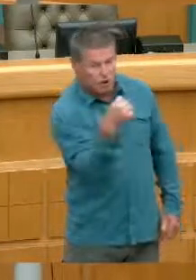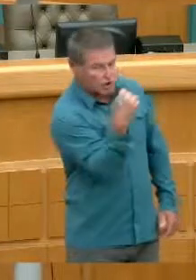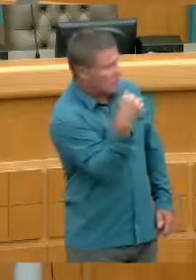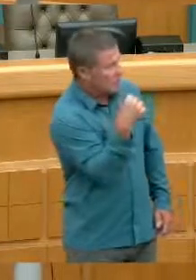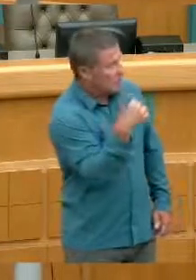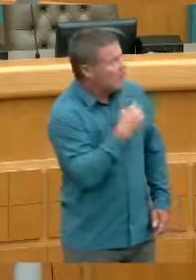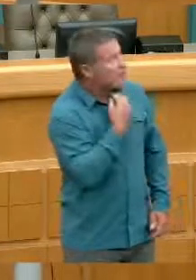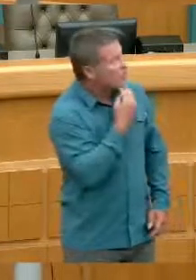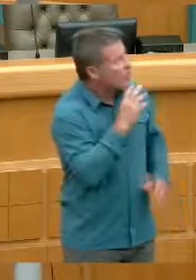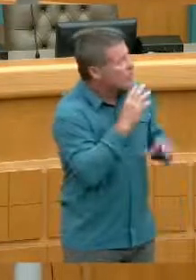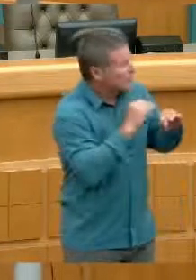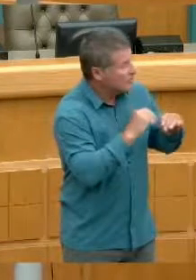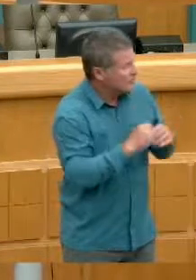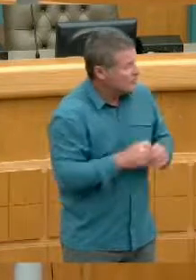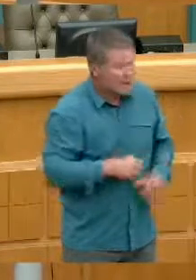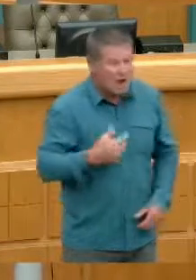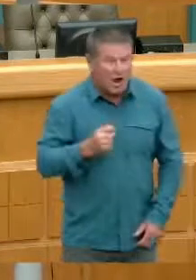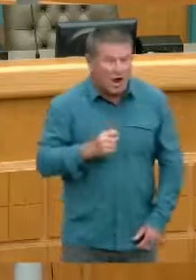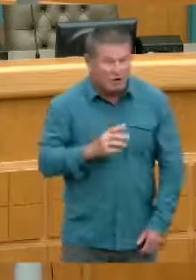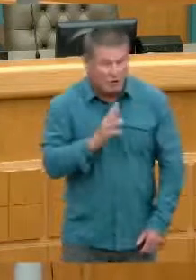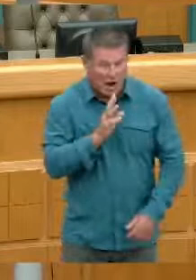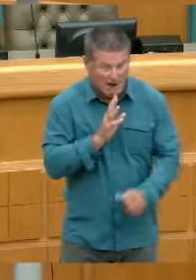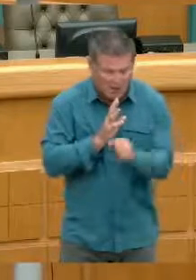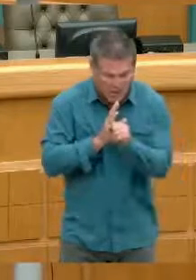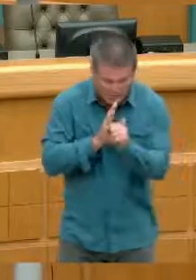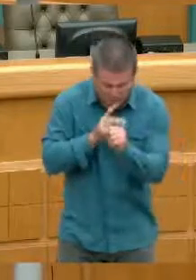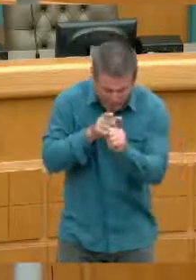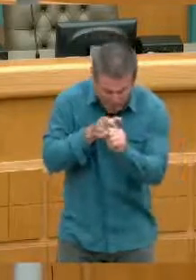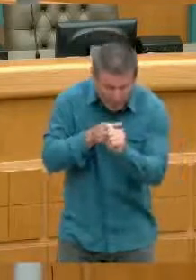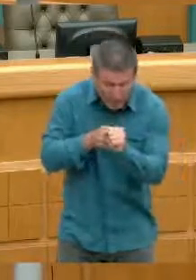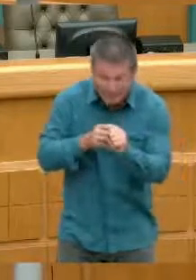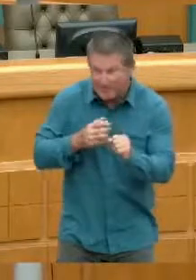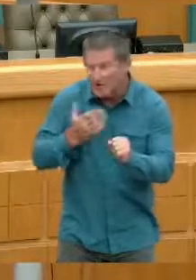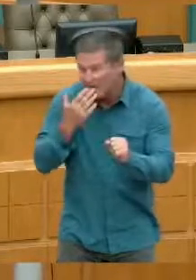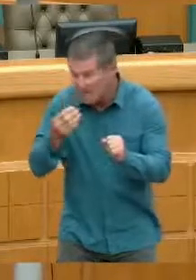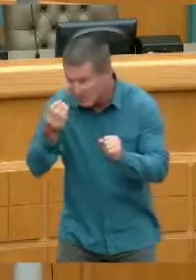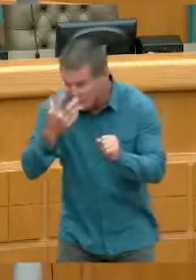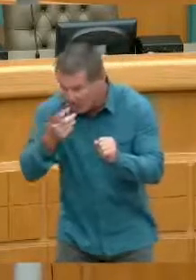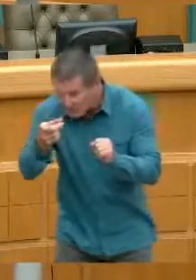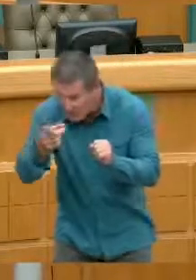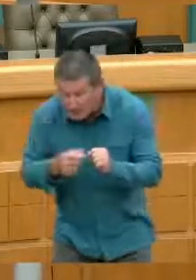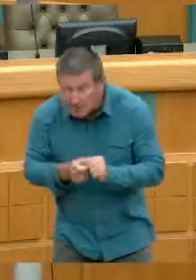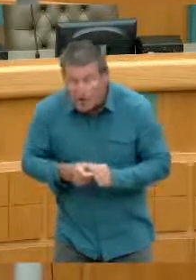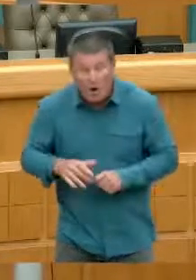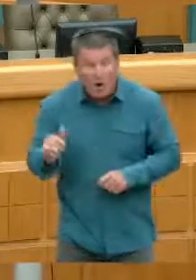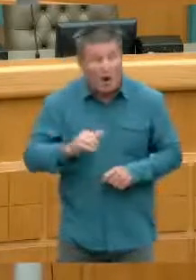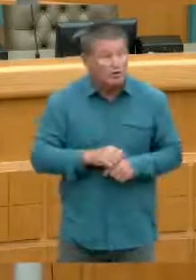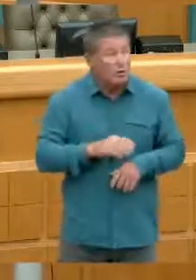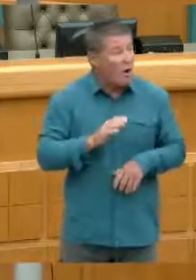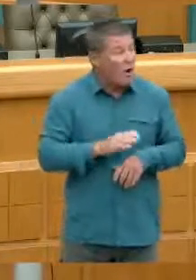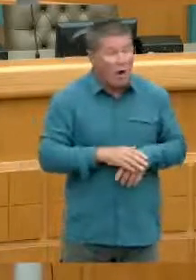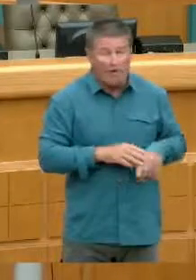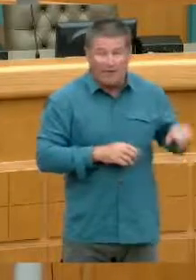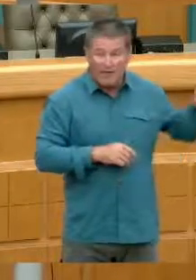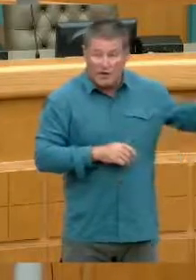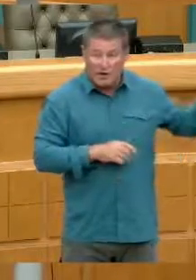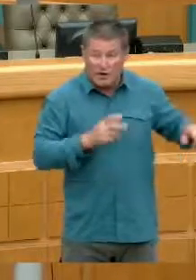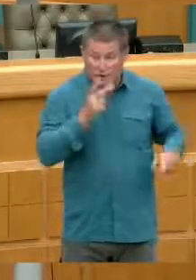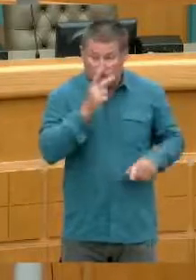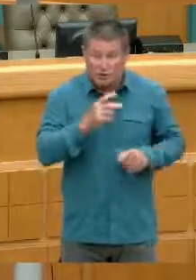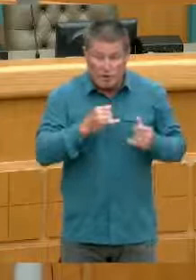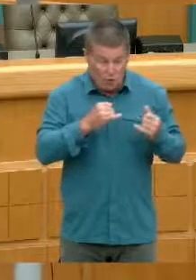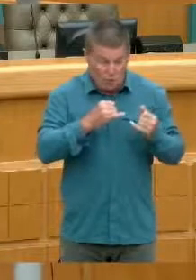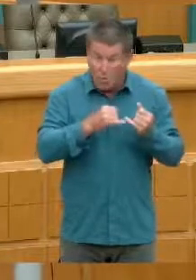okay. I'll try to speak into the microphone as we move forward. Thank you. I also wanted to point out over here on the graph in the orange